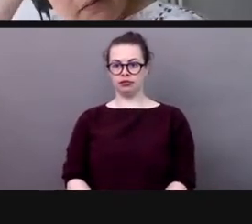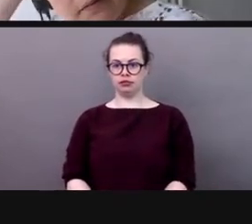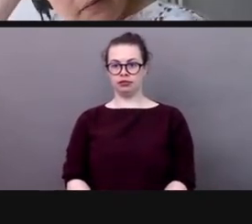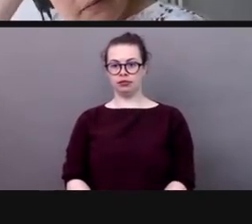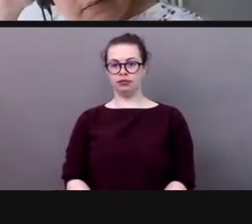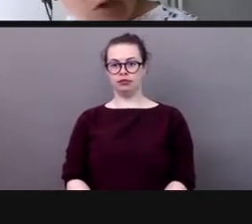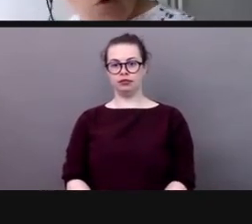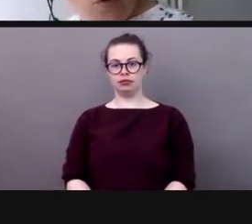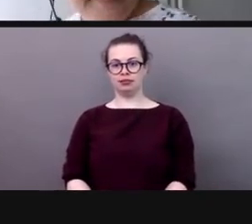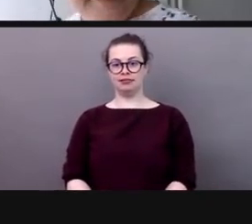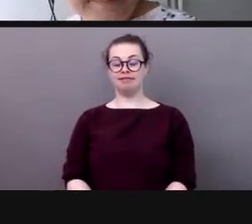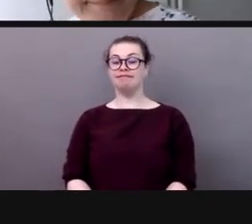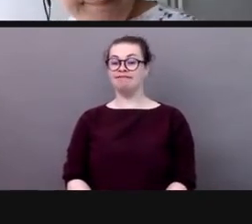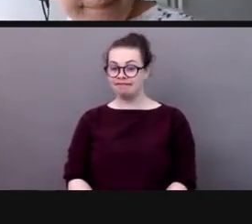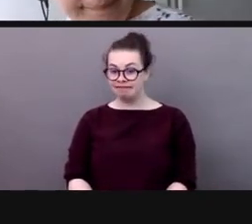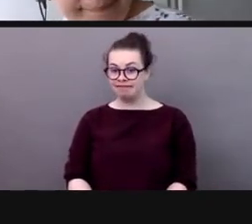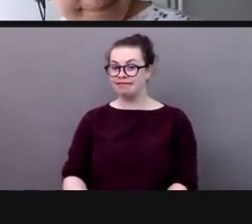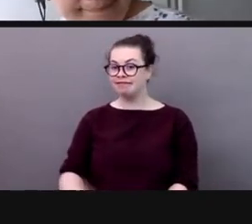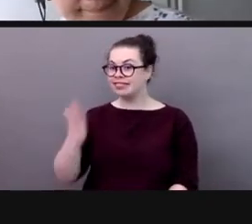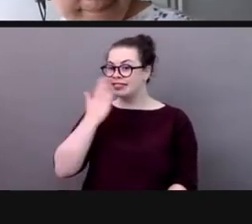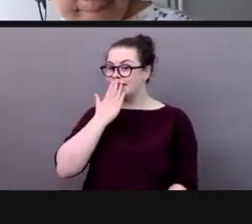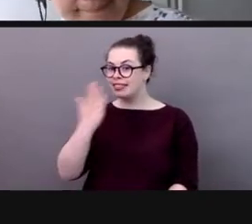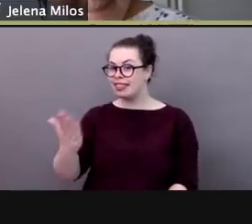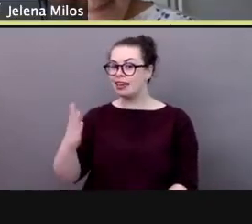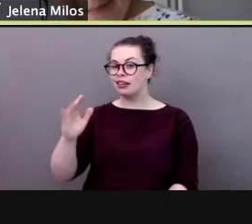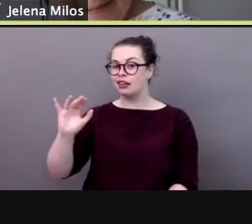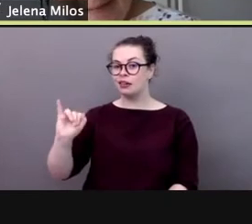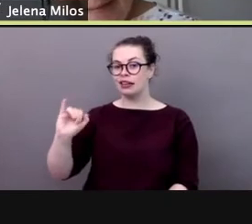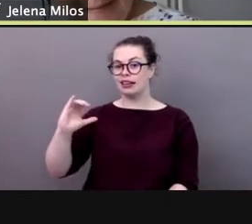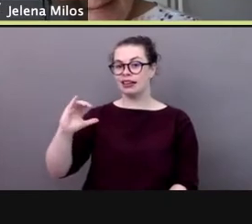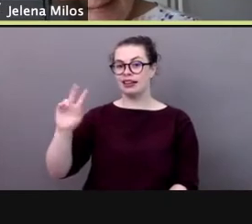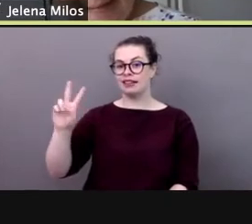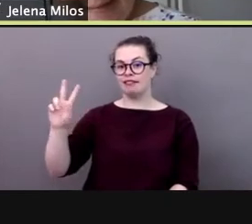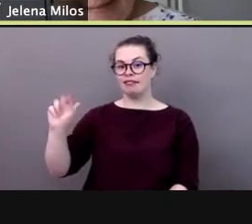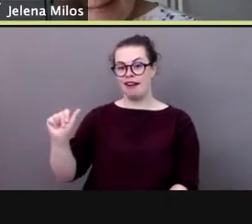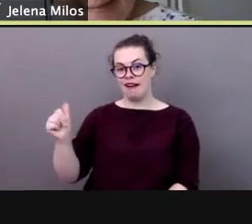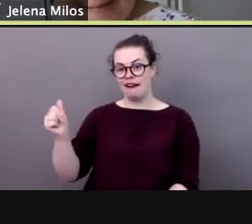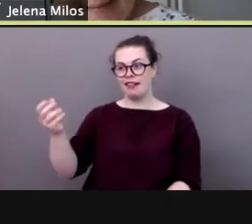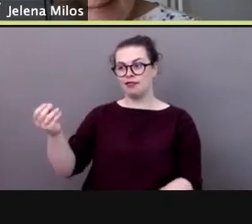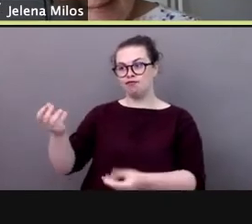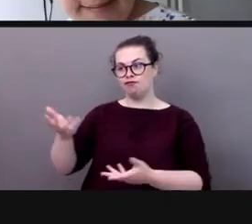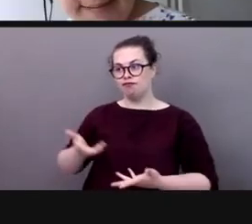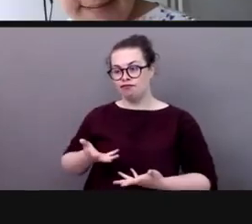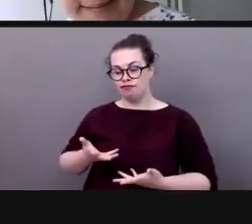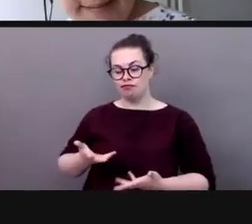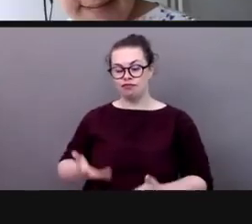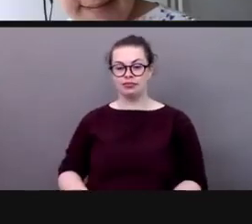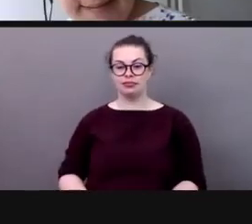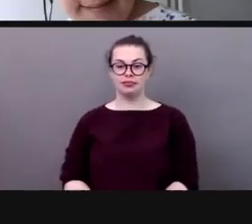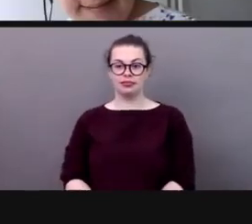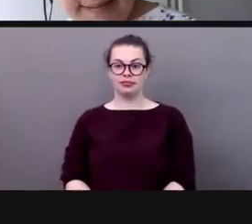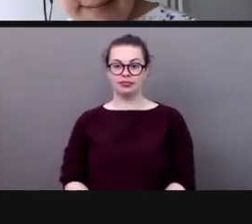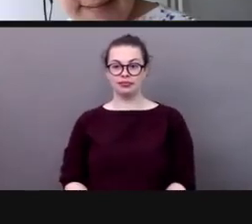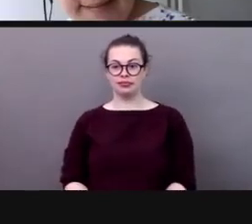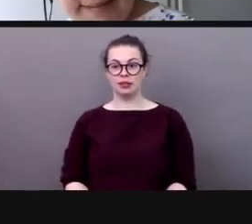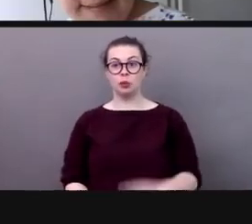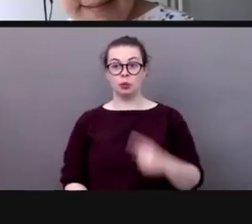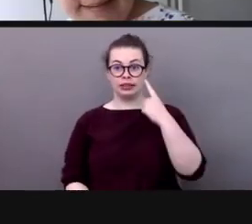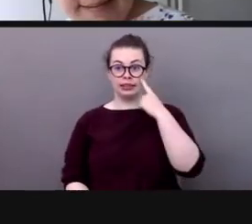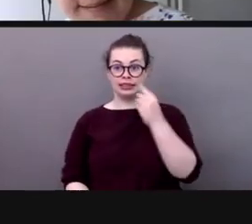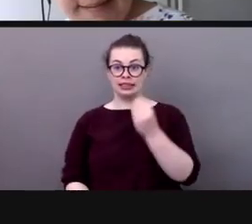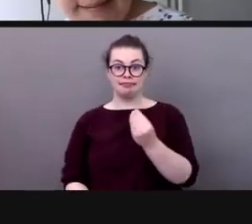Yeah, thank you very much for answering. We see that, yeah, there are more